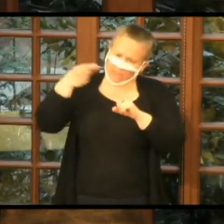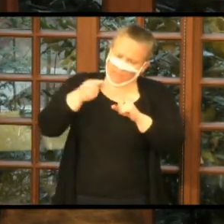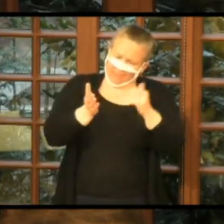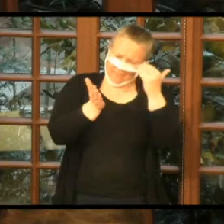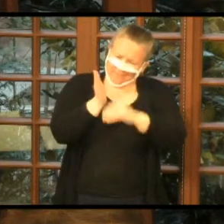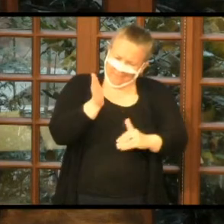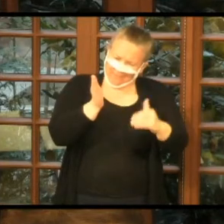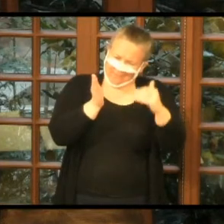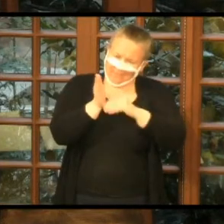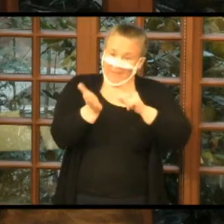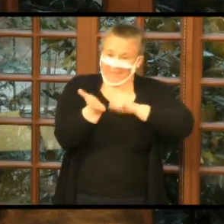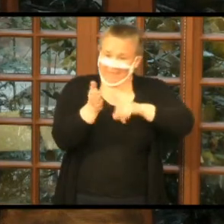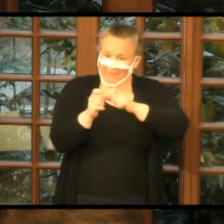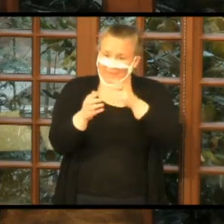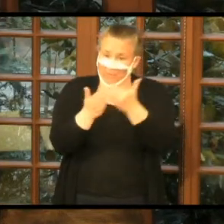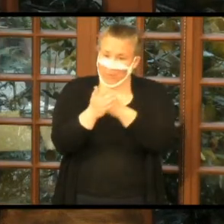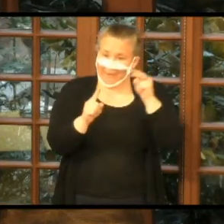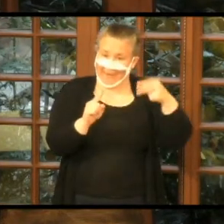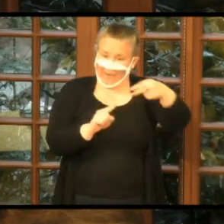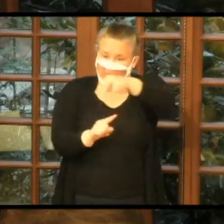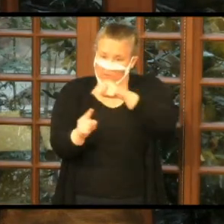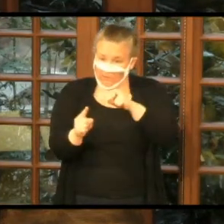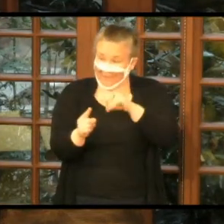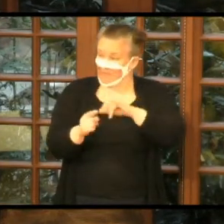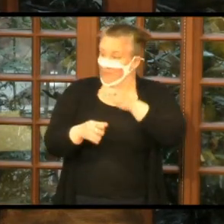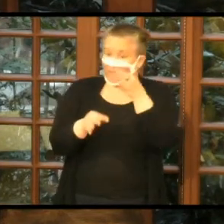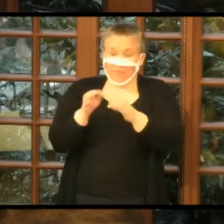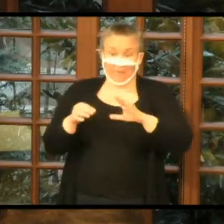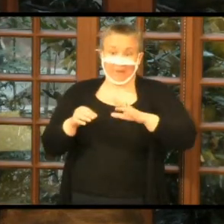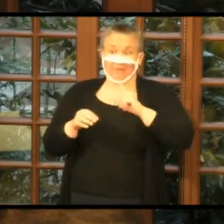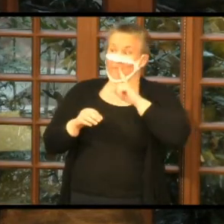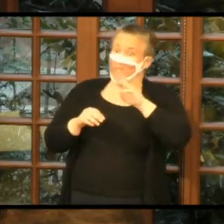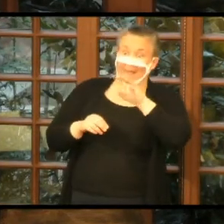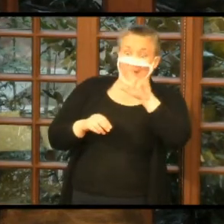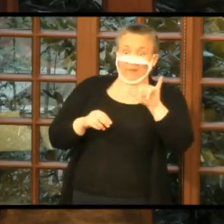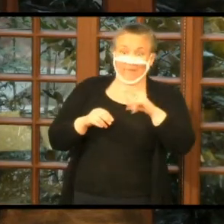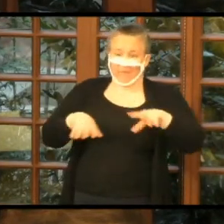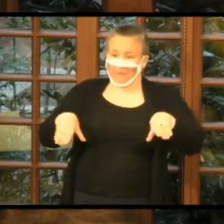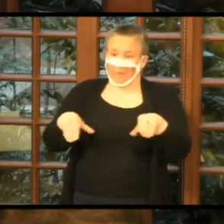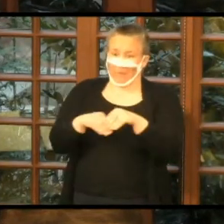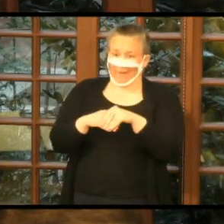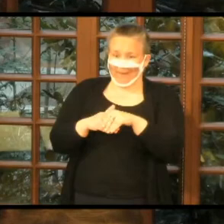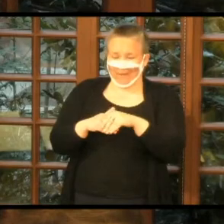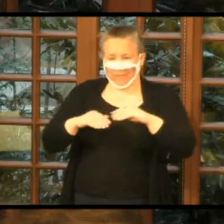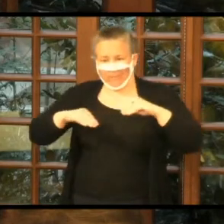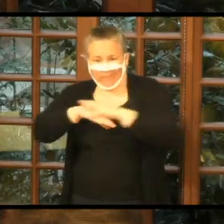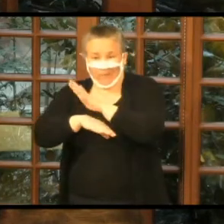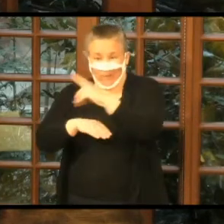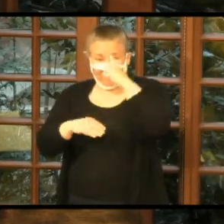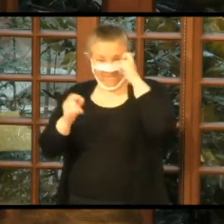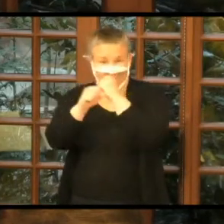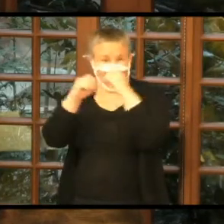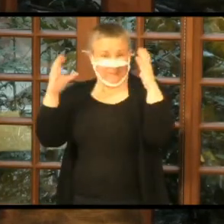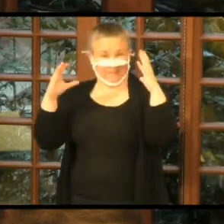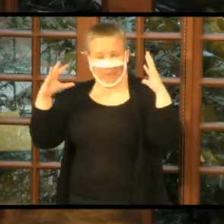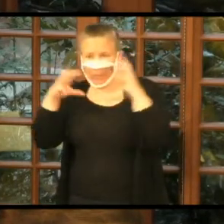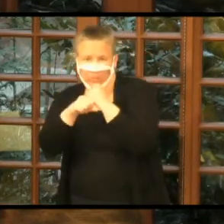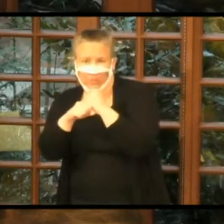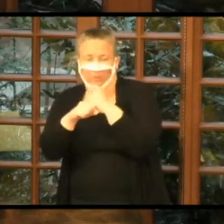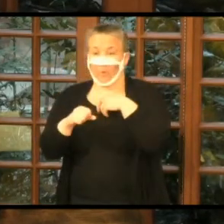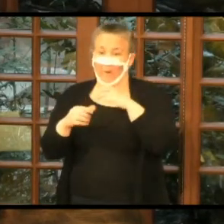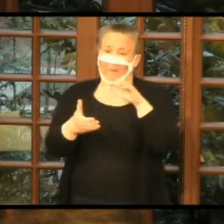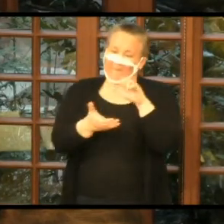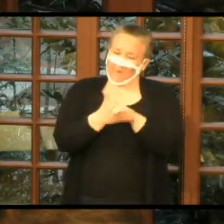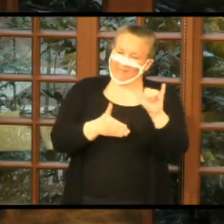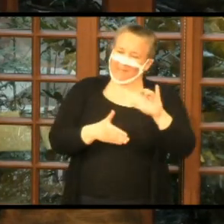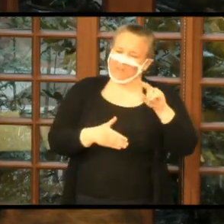it from new angles. Was it simply the reality of the wedding intruding on the fantasy? Or the knowledge of marriage as a